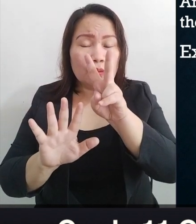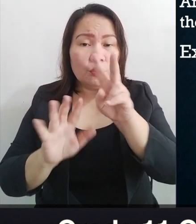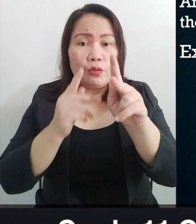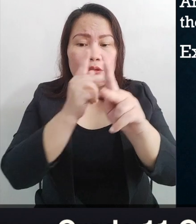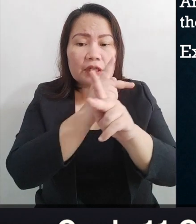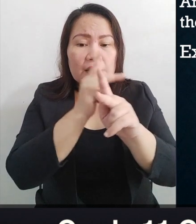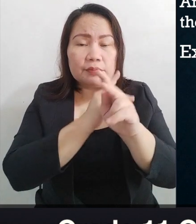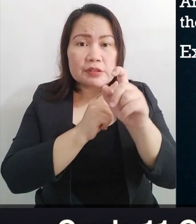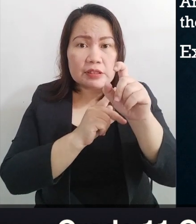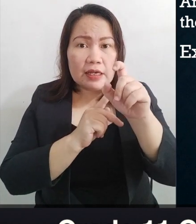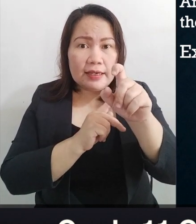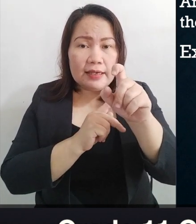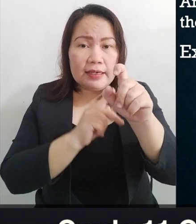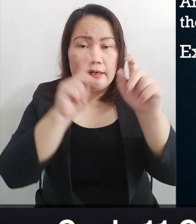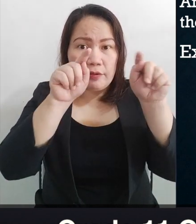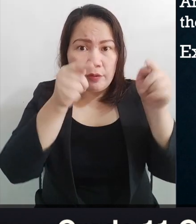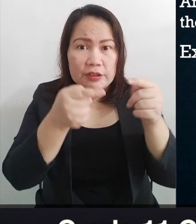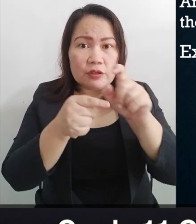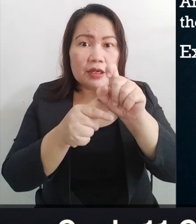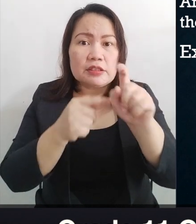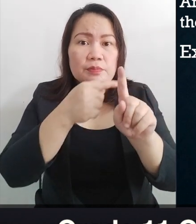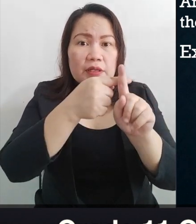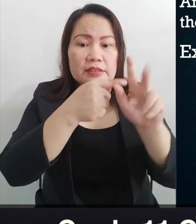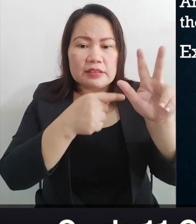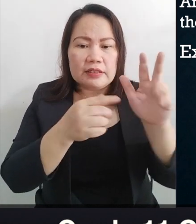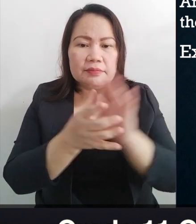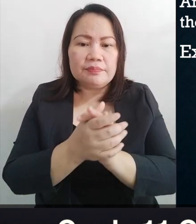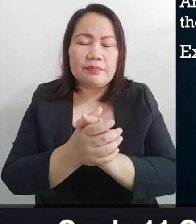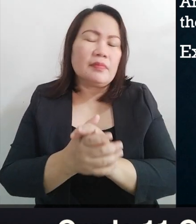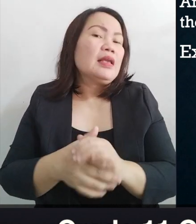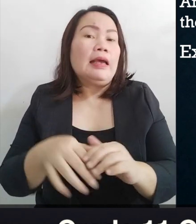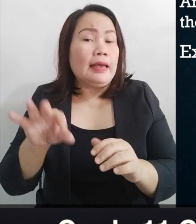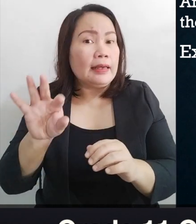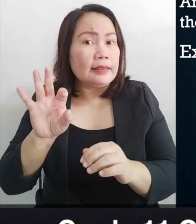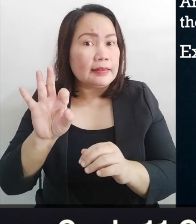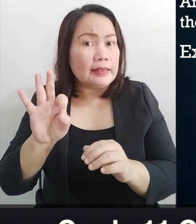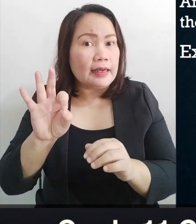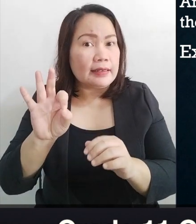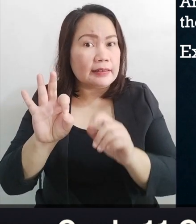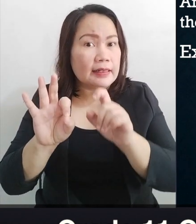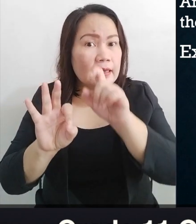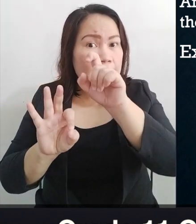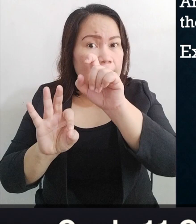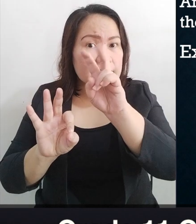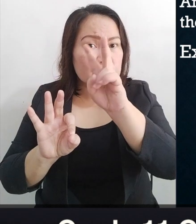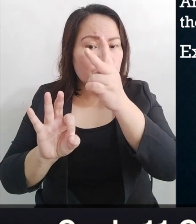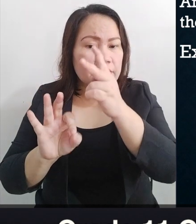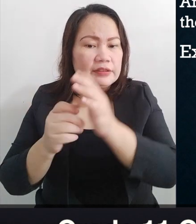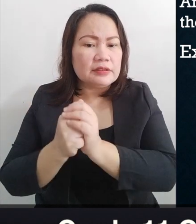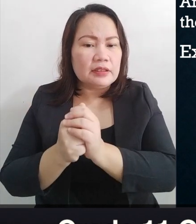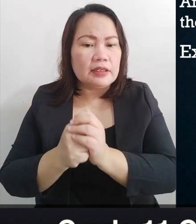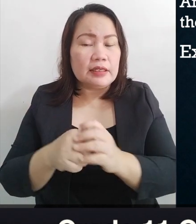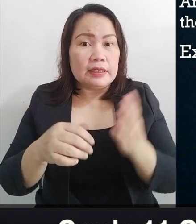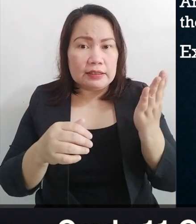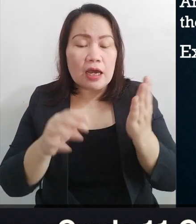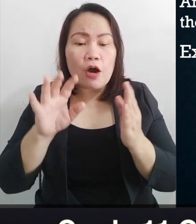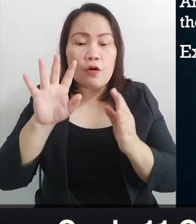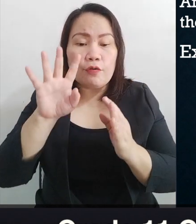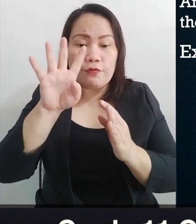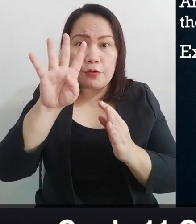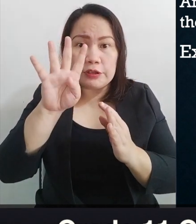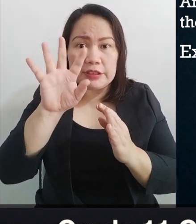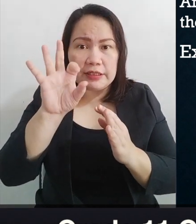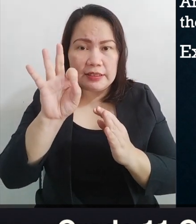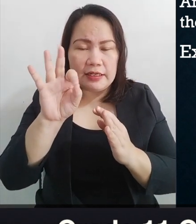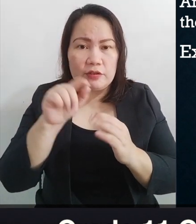2 times the quantity of x plus 3, 9x squared, 49 over 81